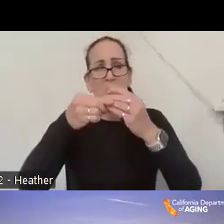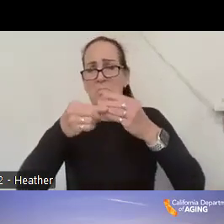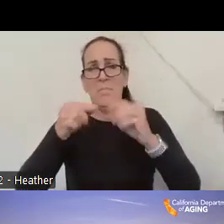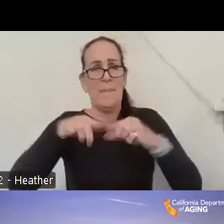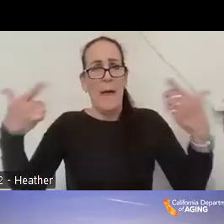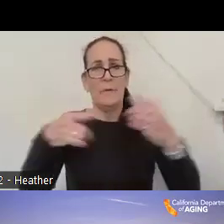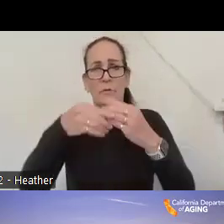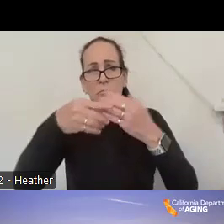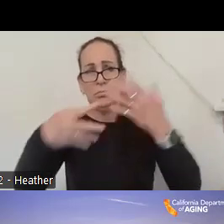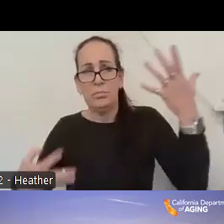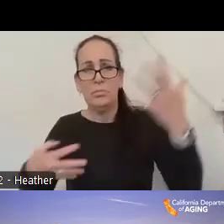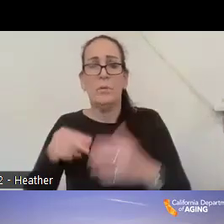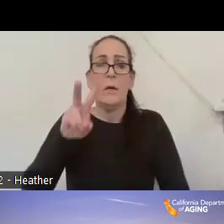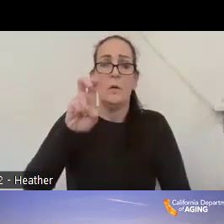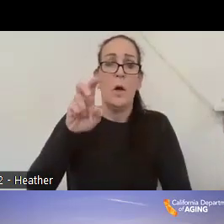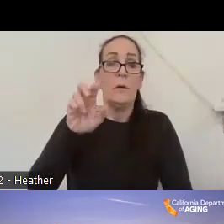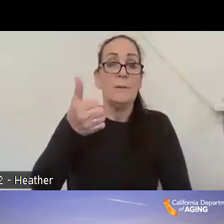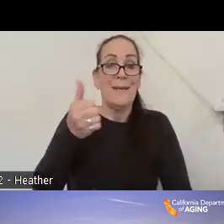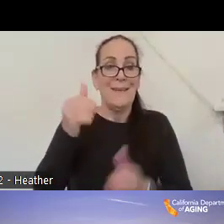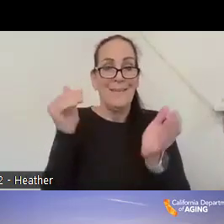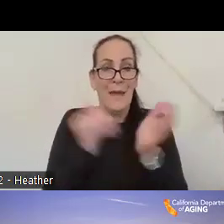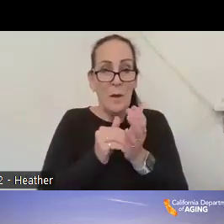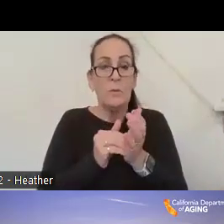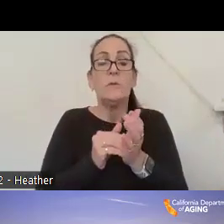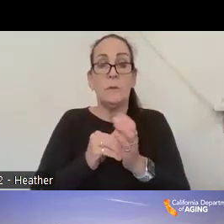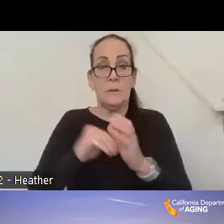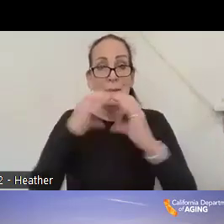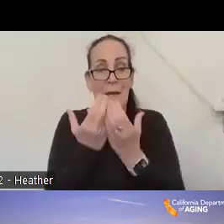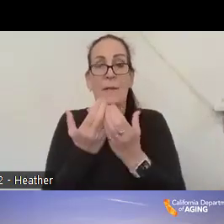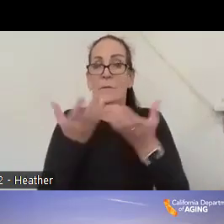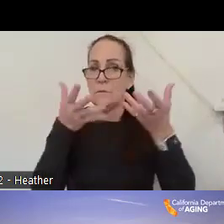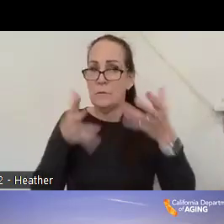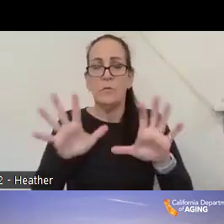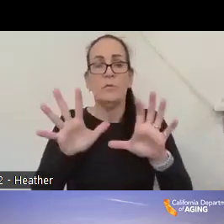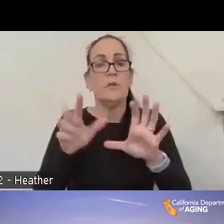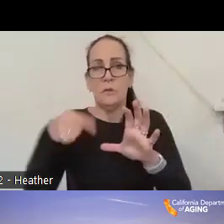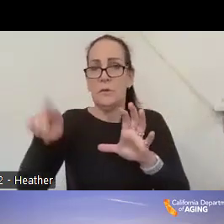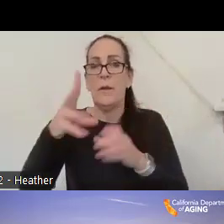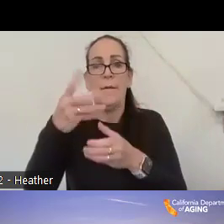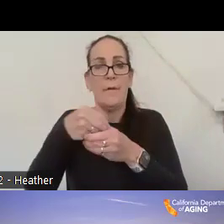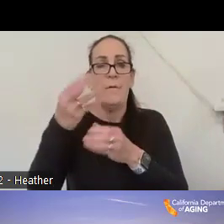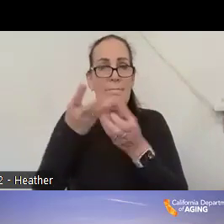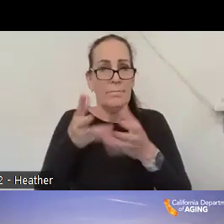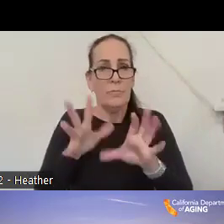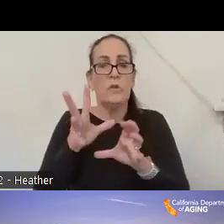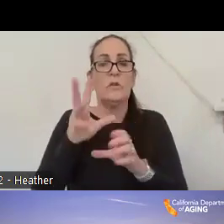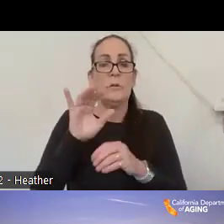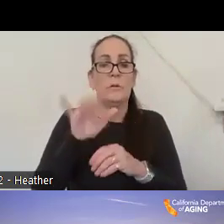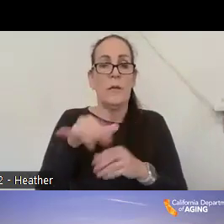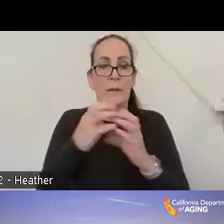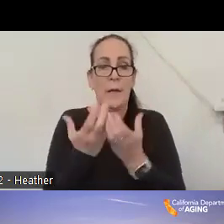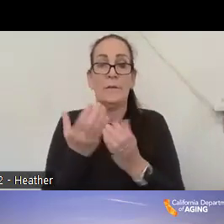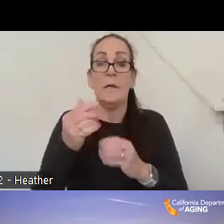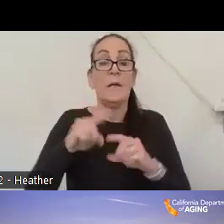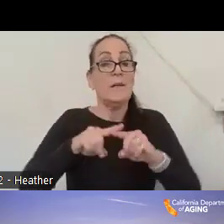Khmer, Korean, Samoan, and Russian. So exciting. And the sustainability of this plan,